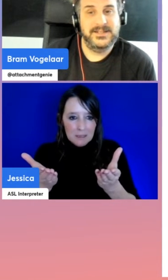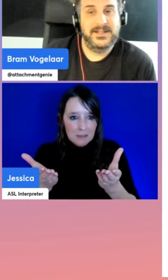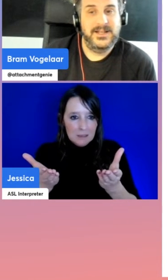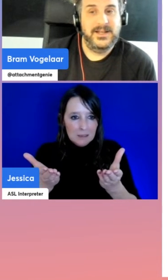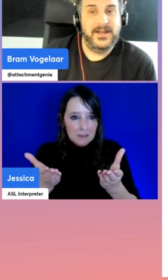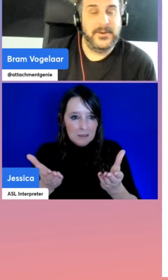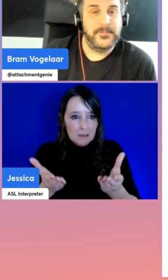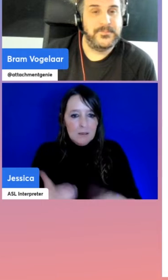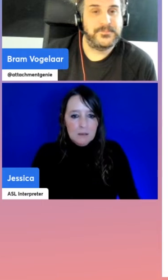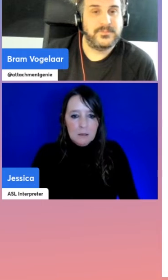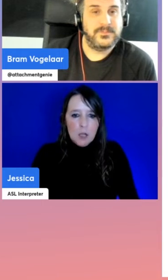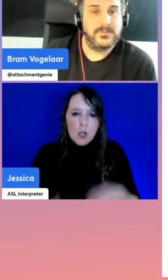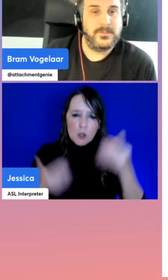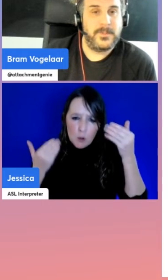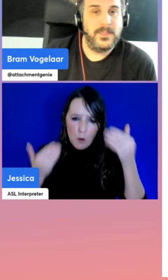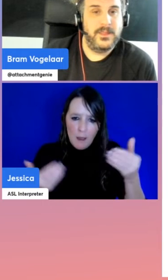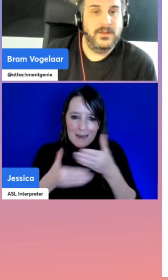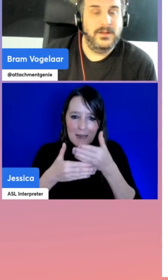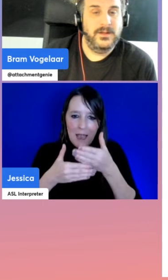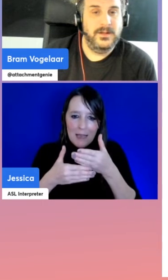split